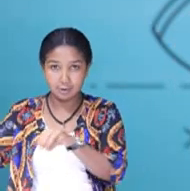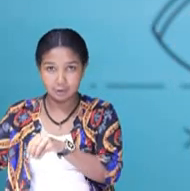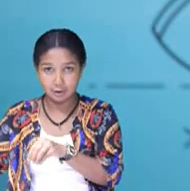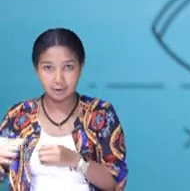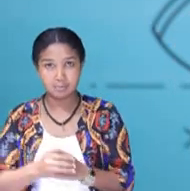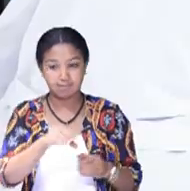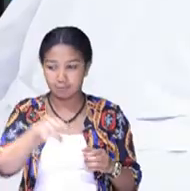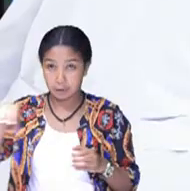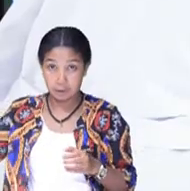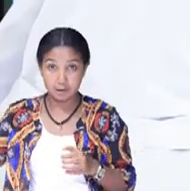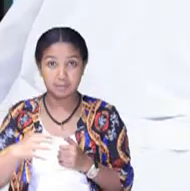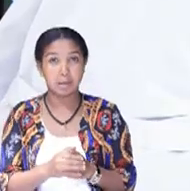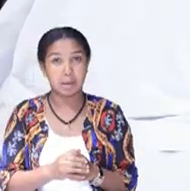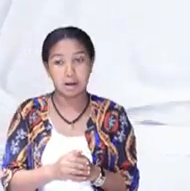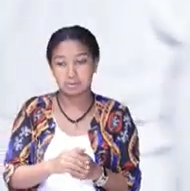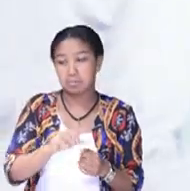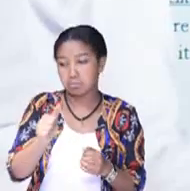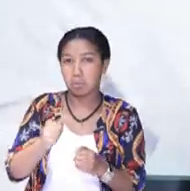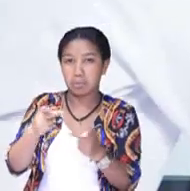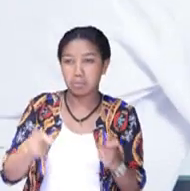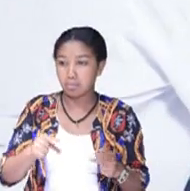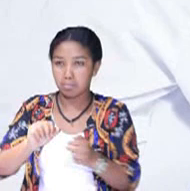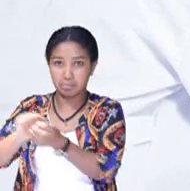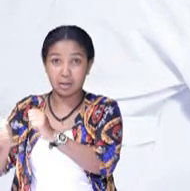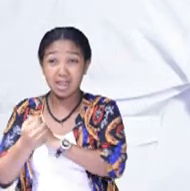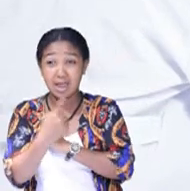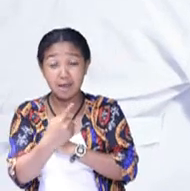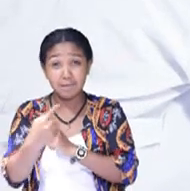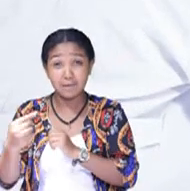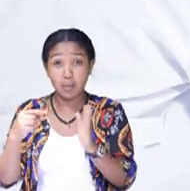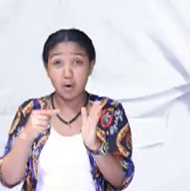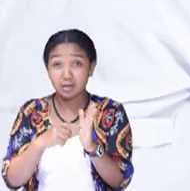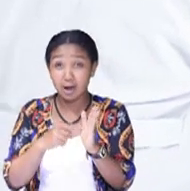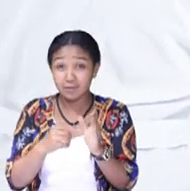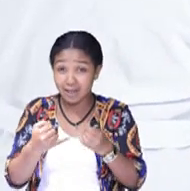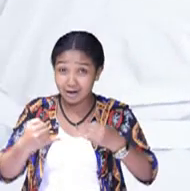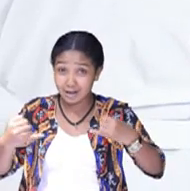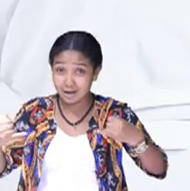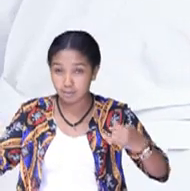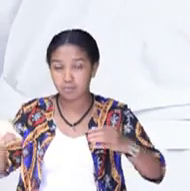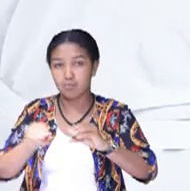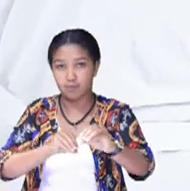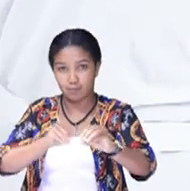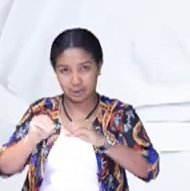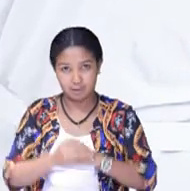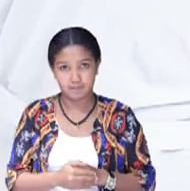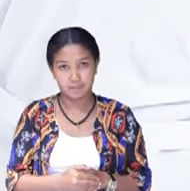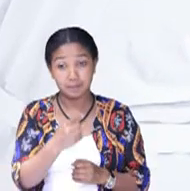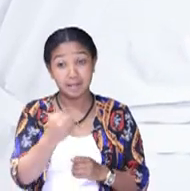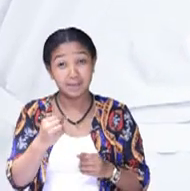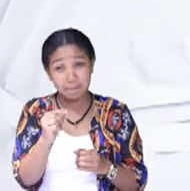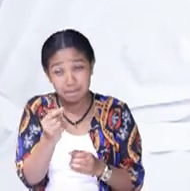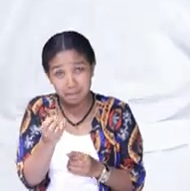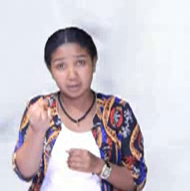here, at some point, if it reaches here, every point has a linear movement. Every